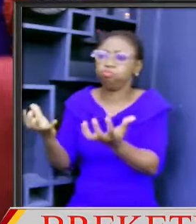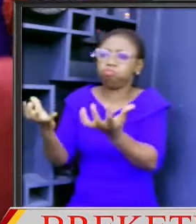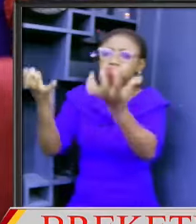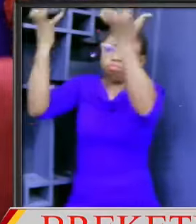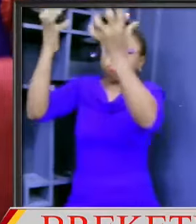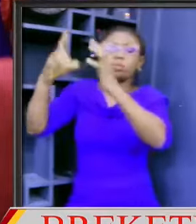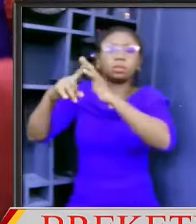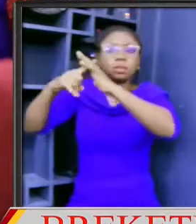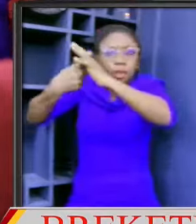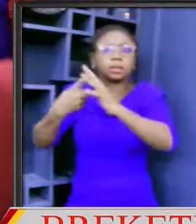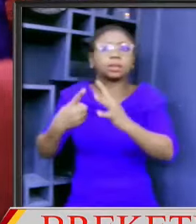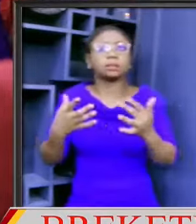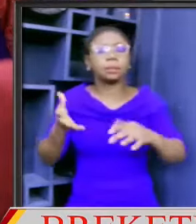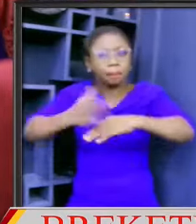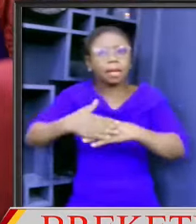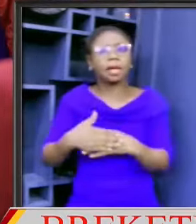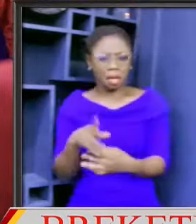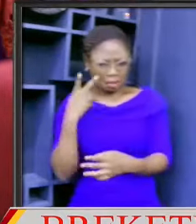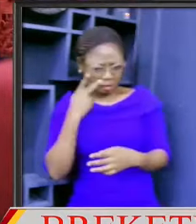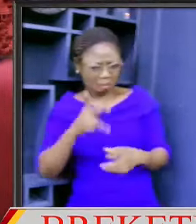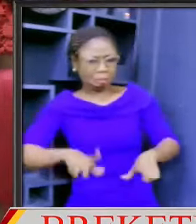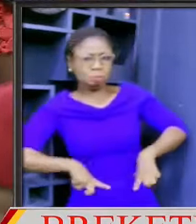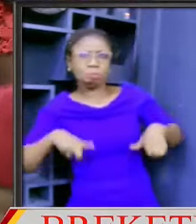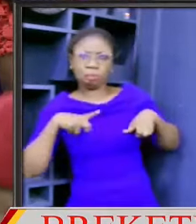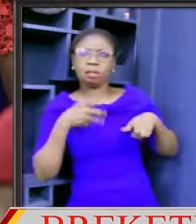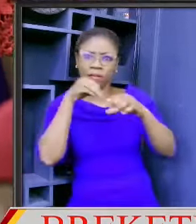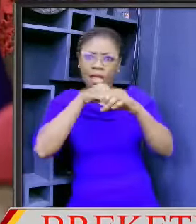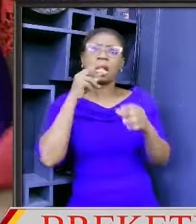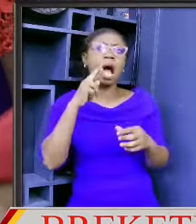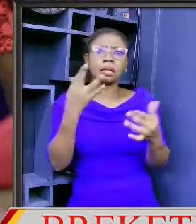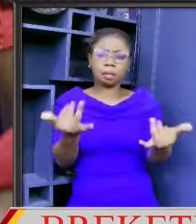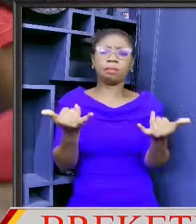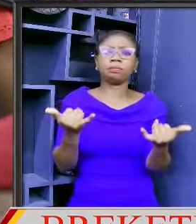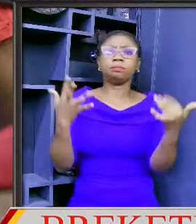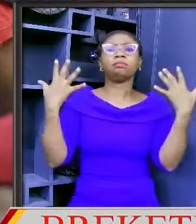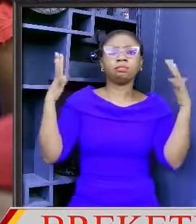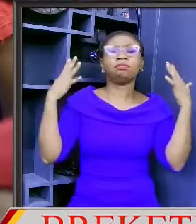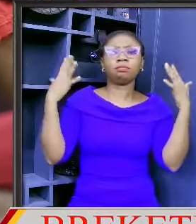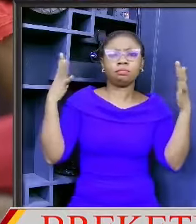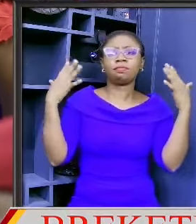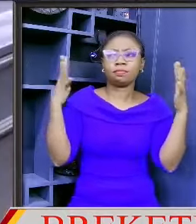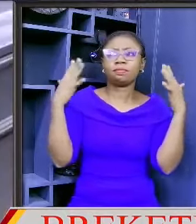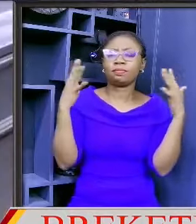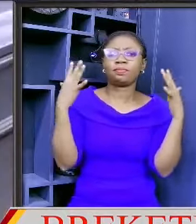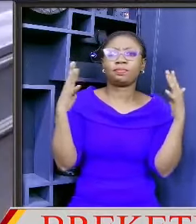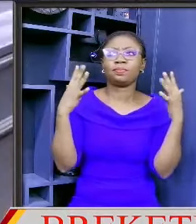Yes, and look at the life in her. I'm very, very happy, sir. I appreciate, sir.